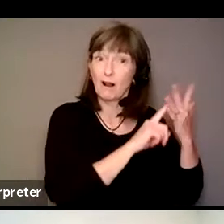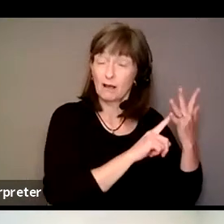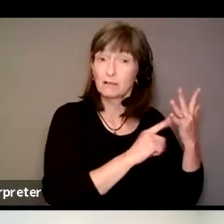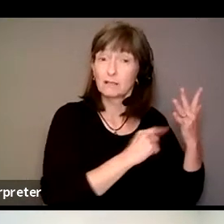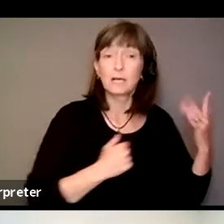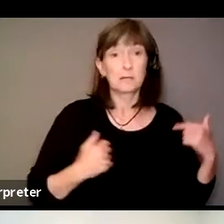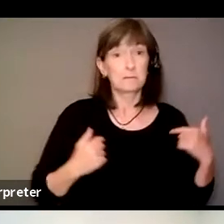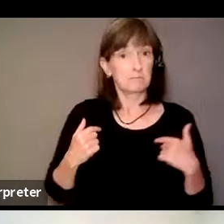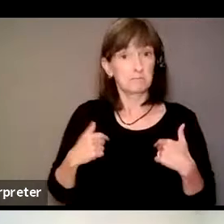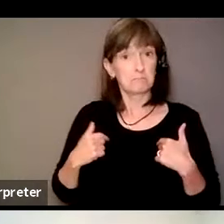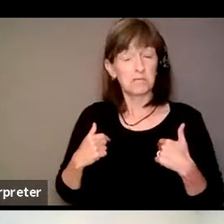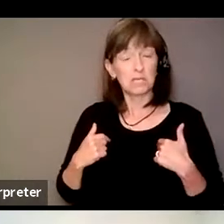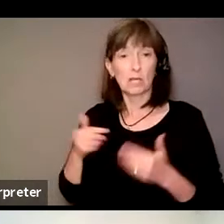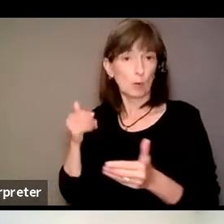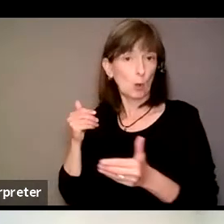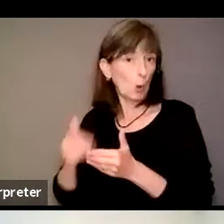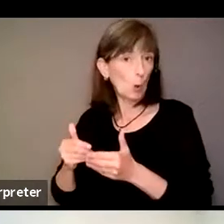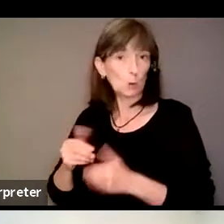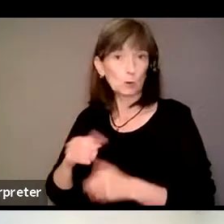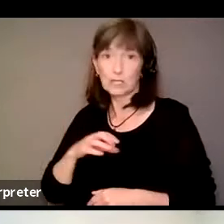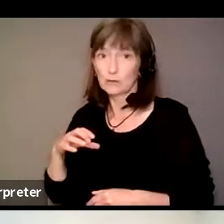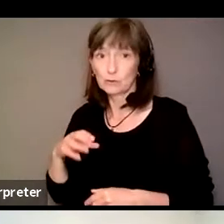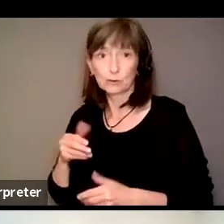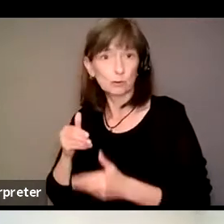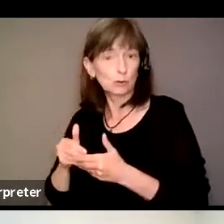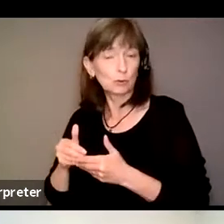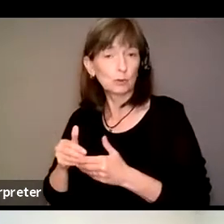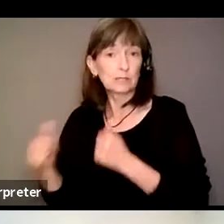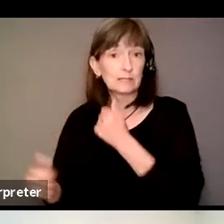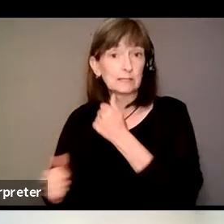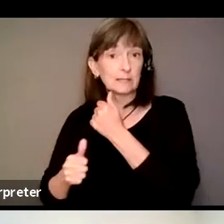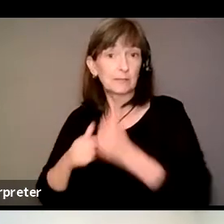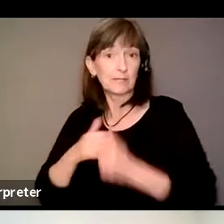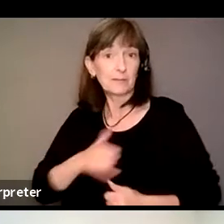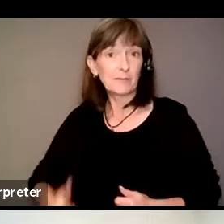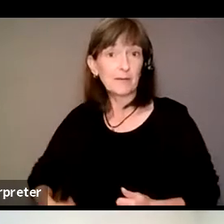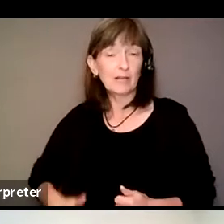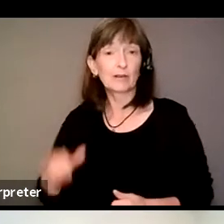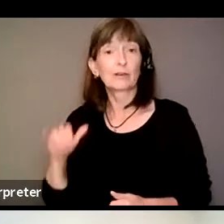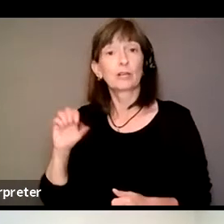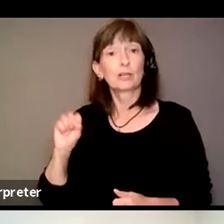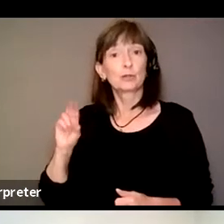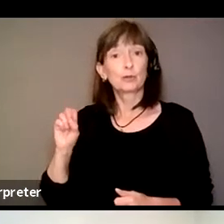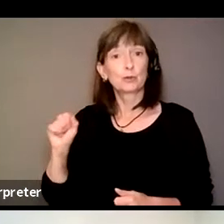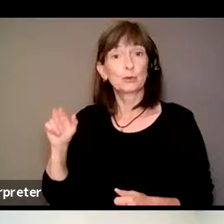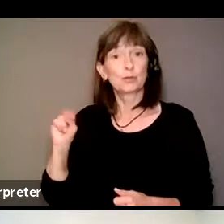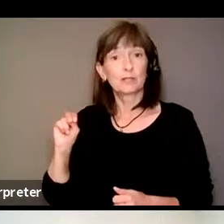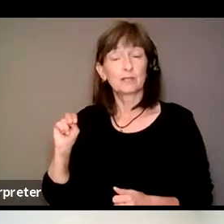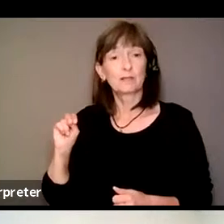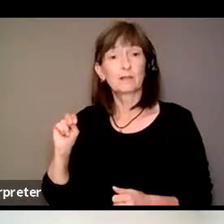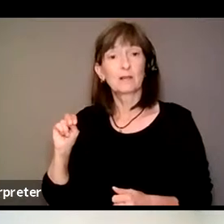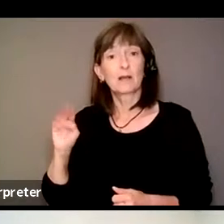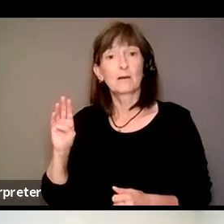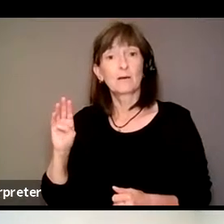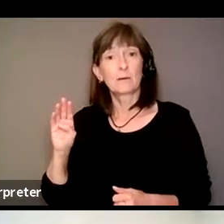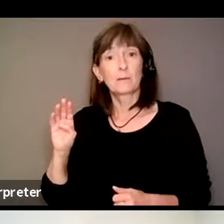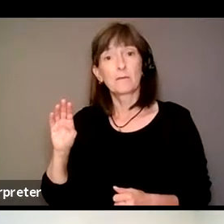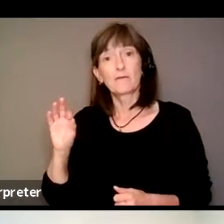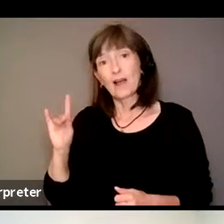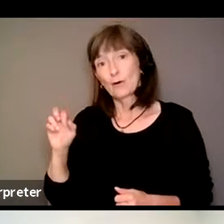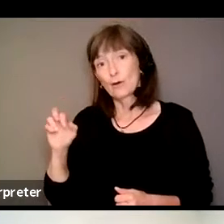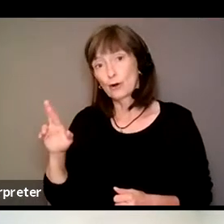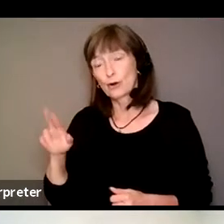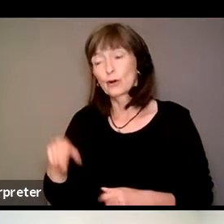very closely with my council. My deputy mayor, Susan Fallow, is very supportive, very rich on the arts